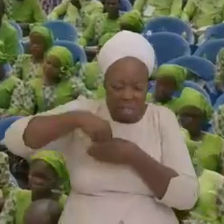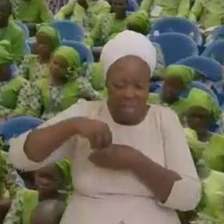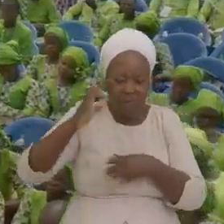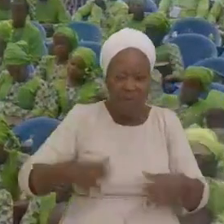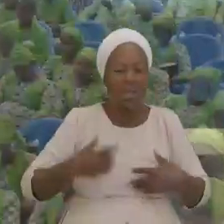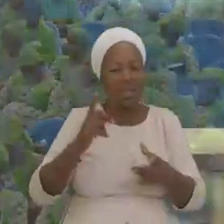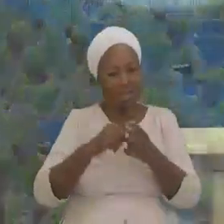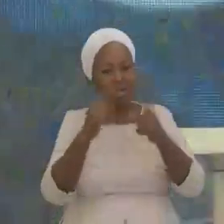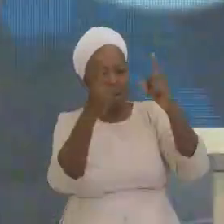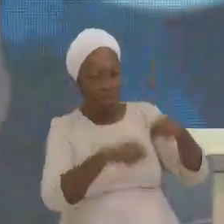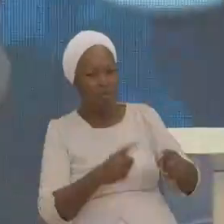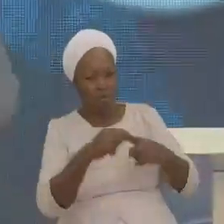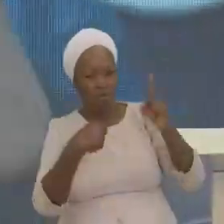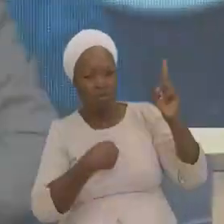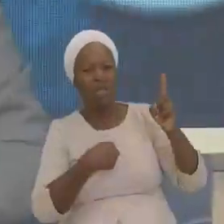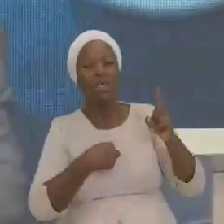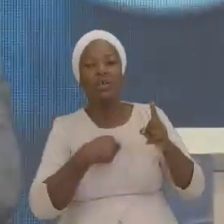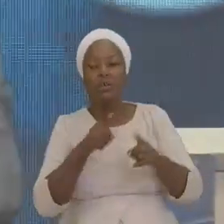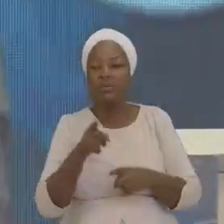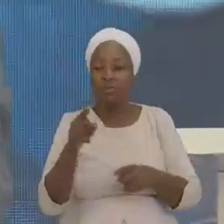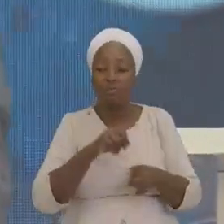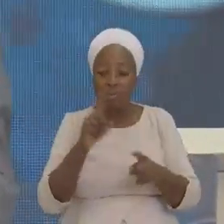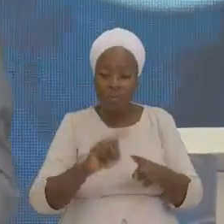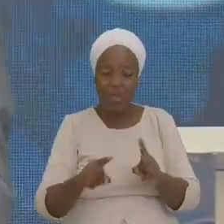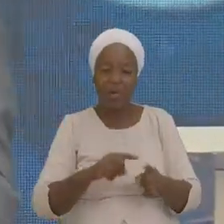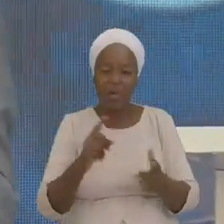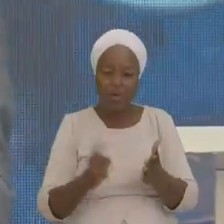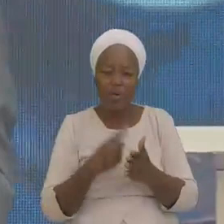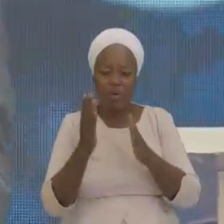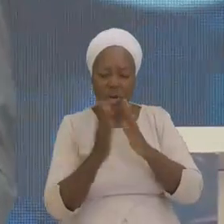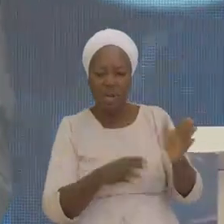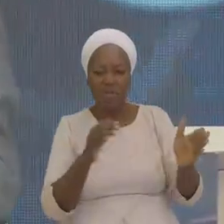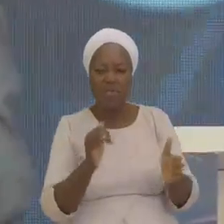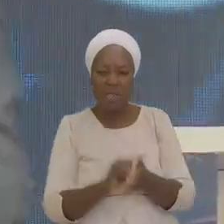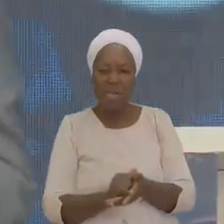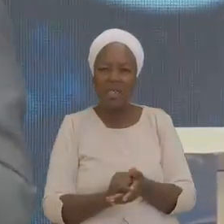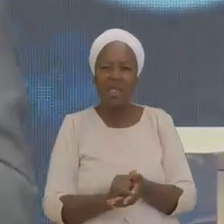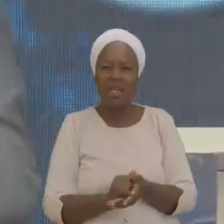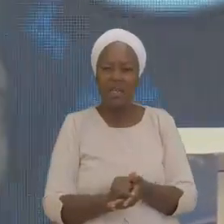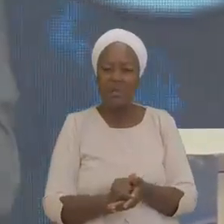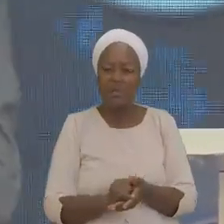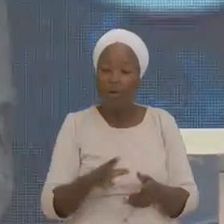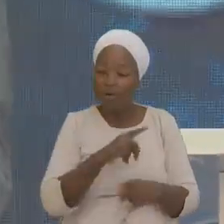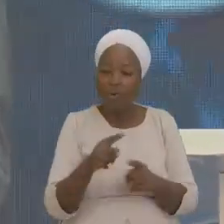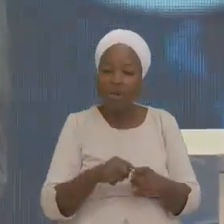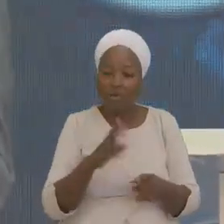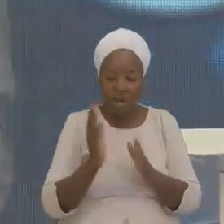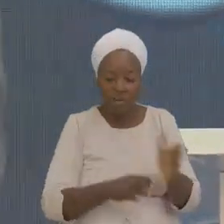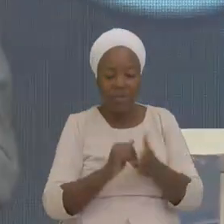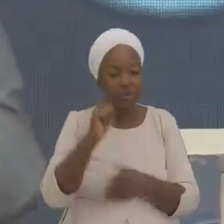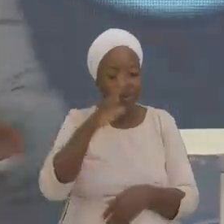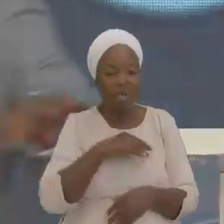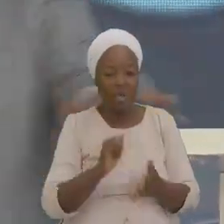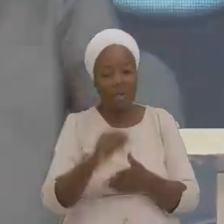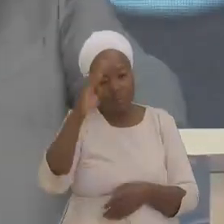come. You, when you leave that man, you leave that woman, there'll be the suffering because of that absence in your life. You will